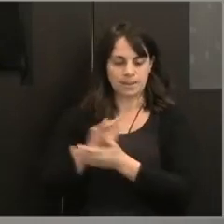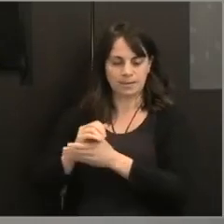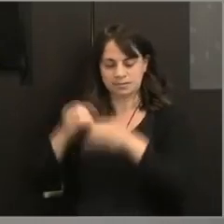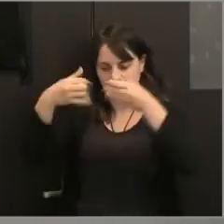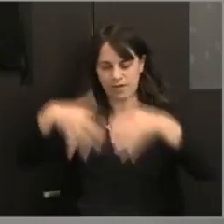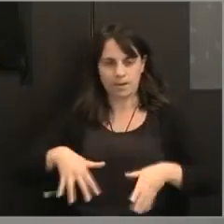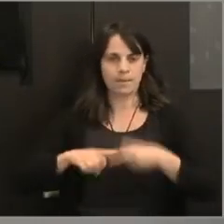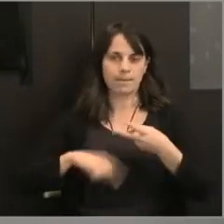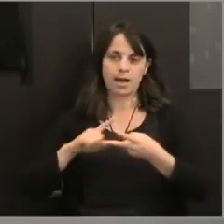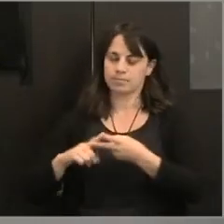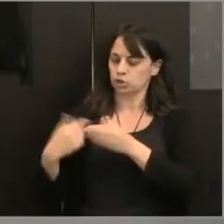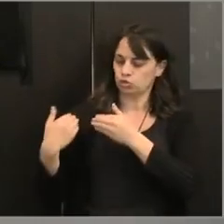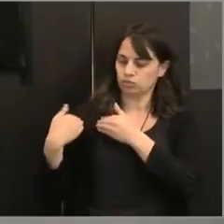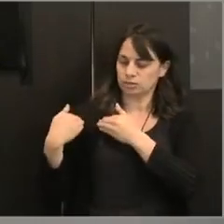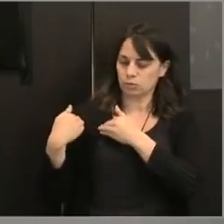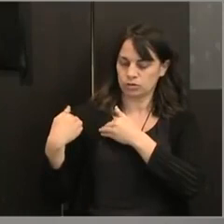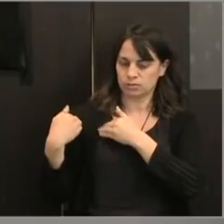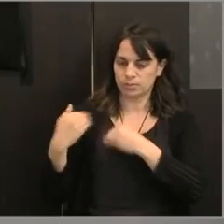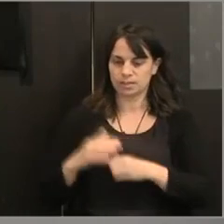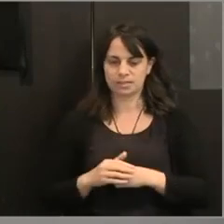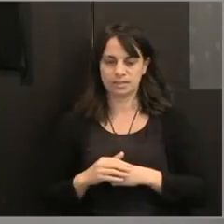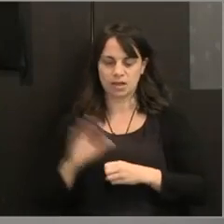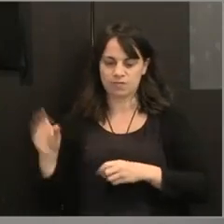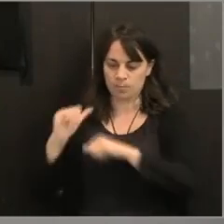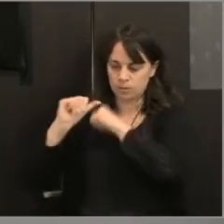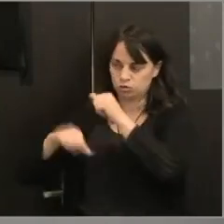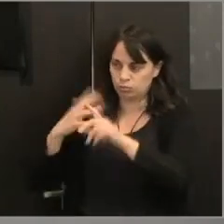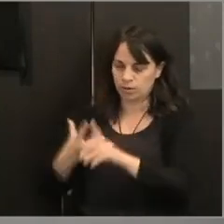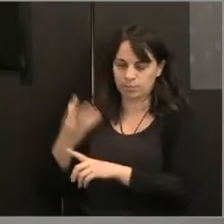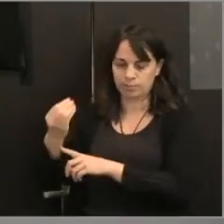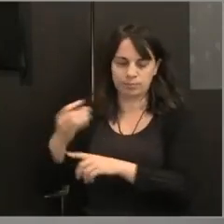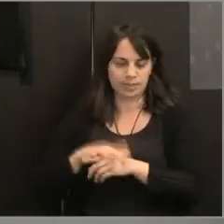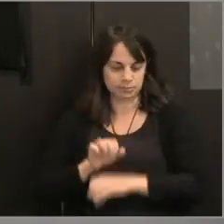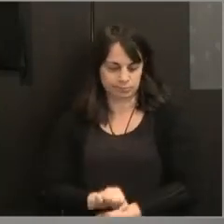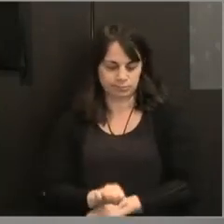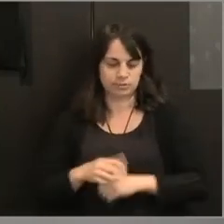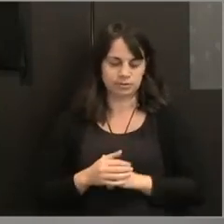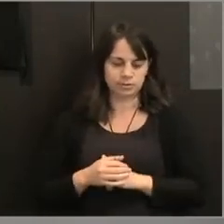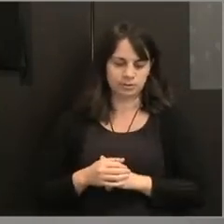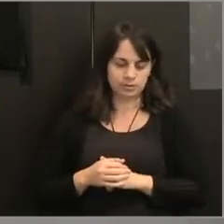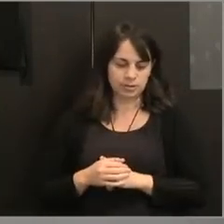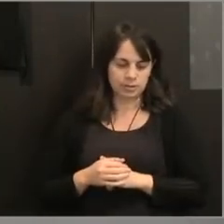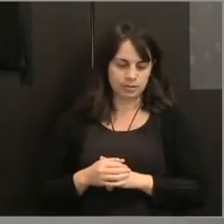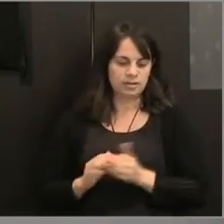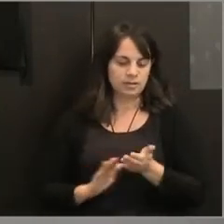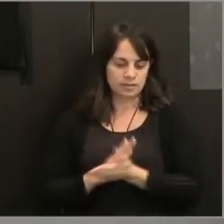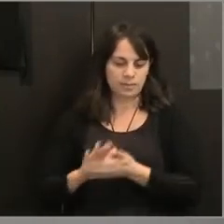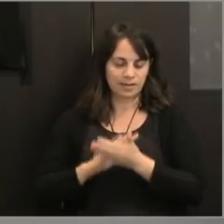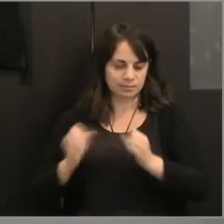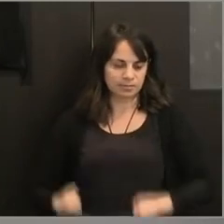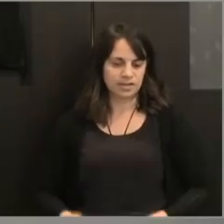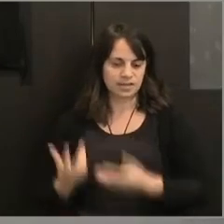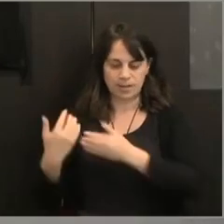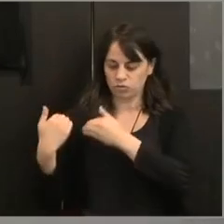and the responsibilities bequeathed by the tipuna. It would have been to abdicate the responsibility